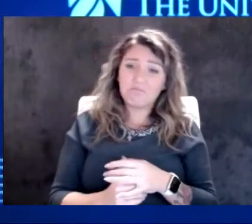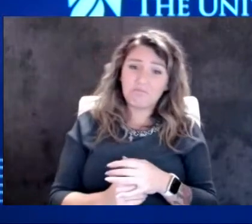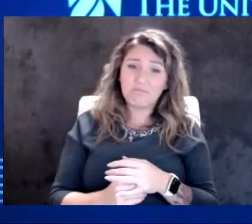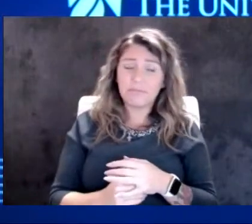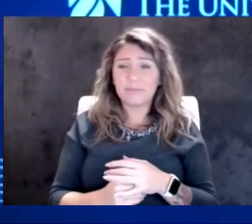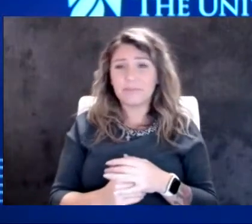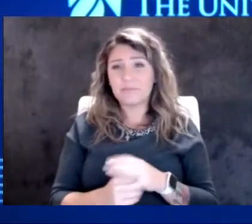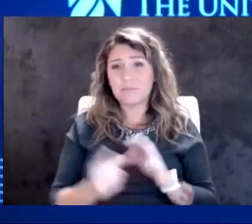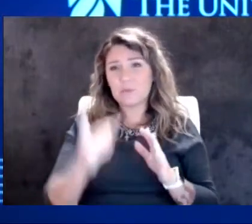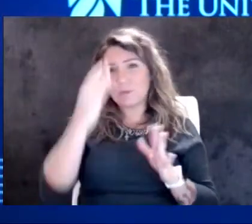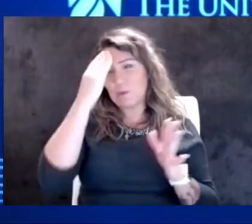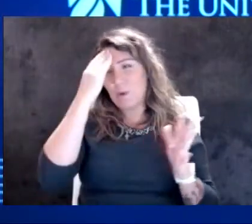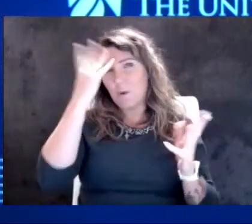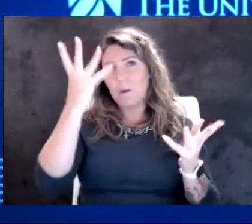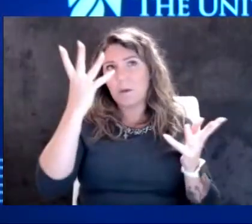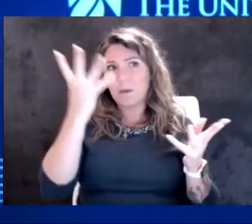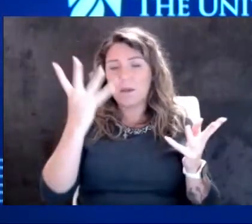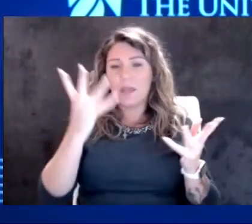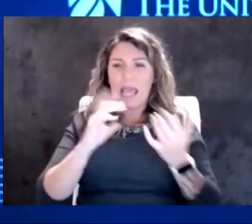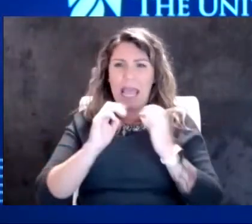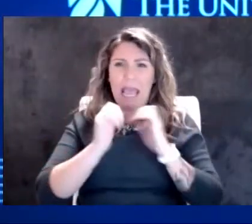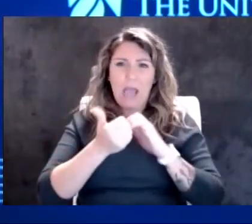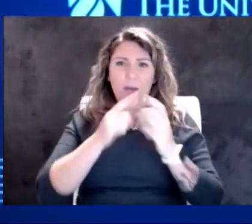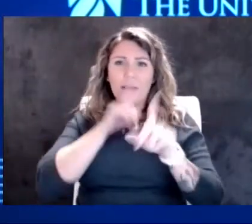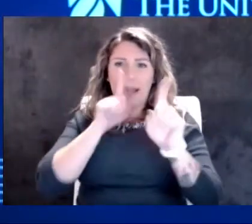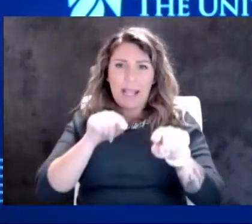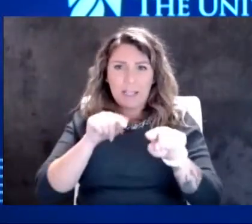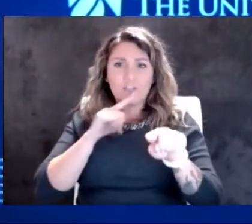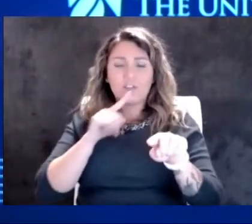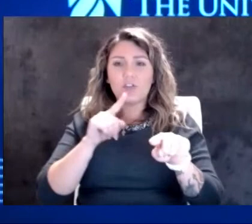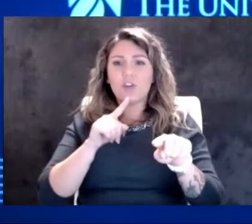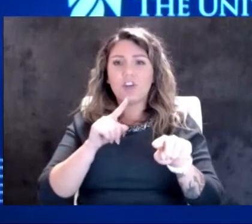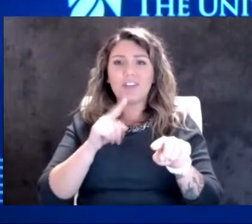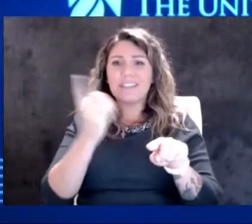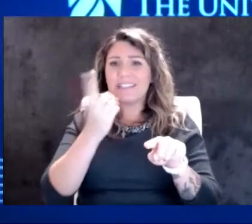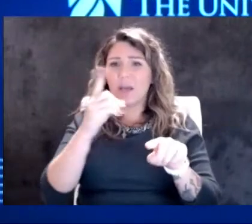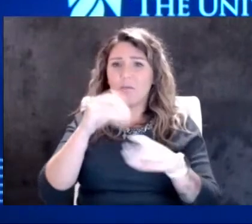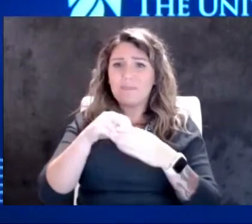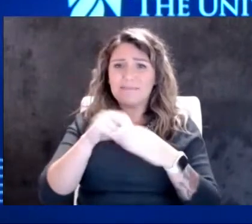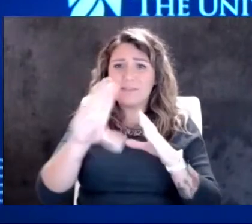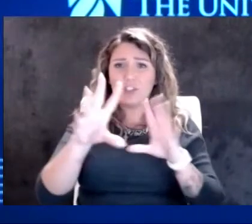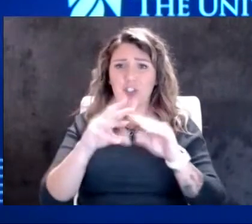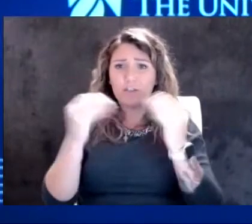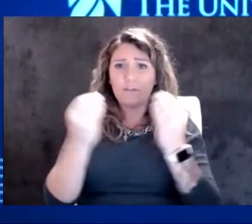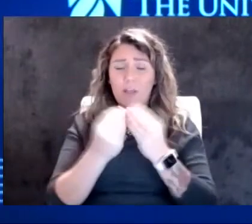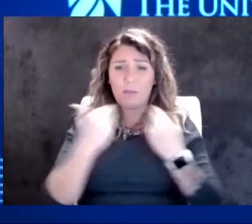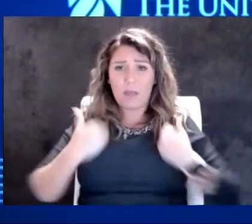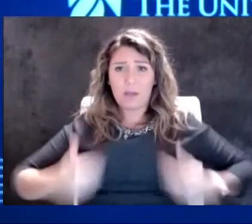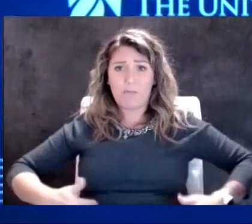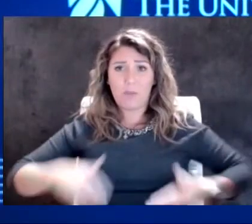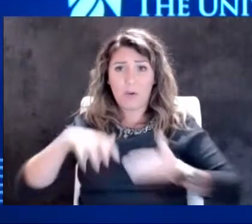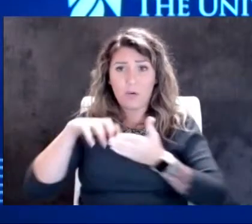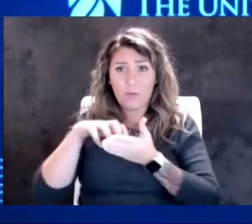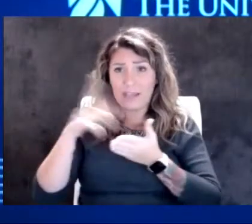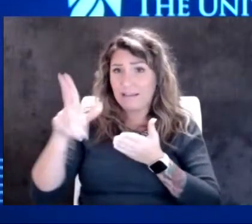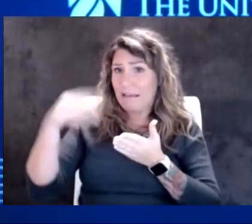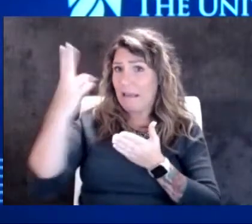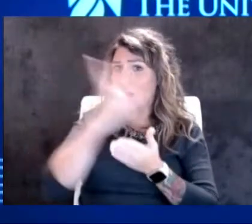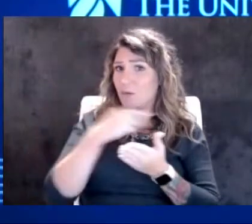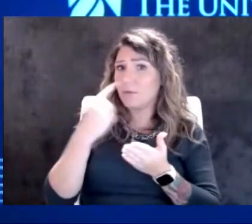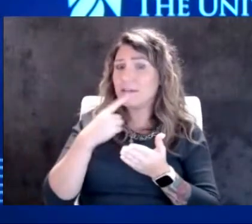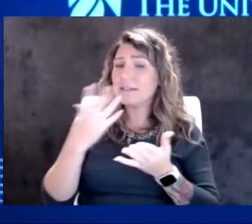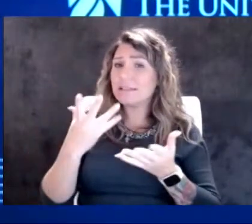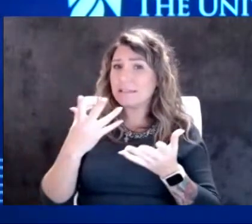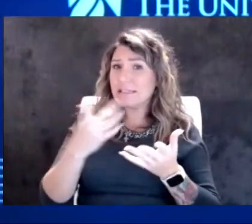Here's how I would answer that. If there's somebody in your family who's really immunocompromised, who are at high risk for a bad outcome,